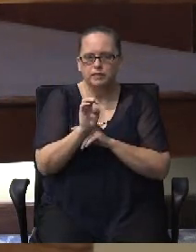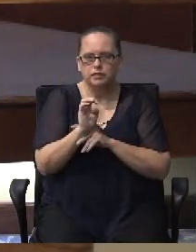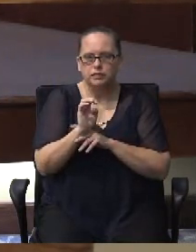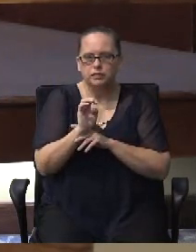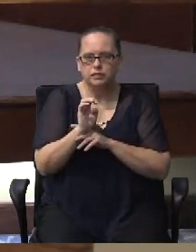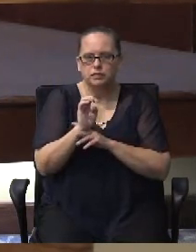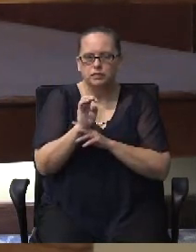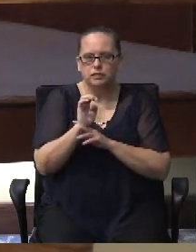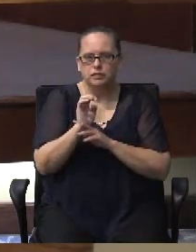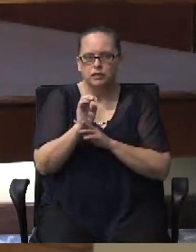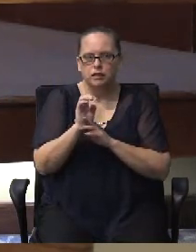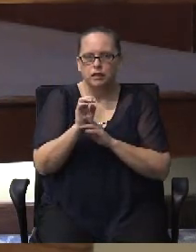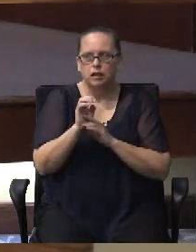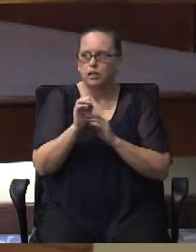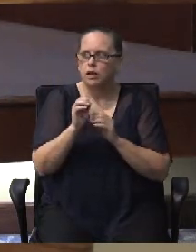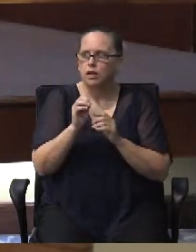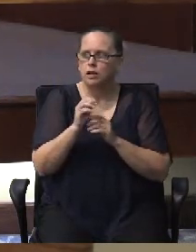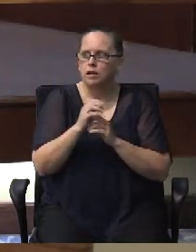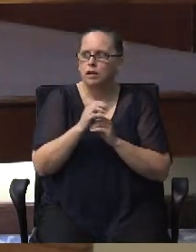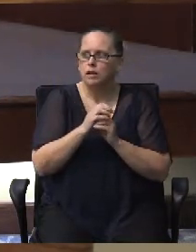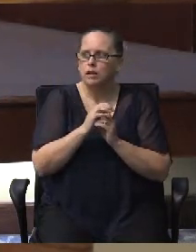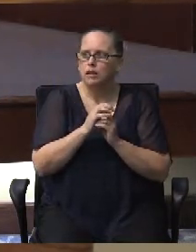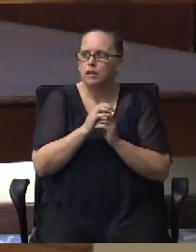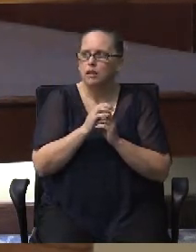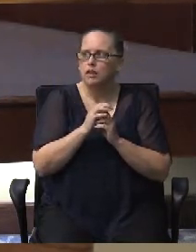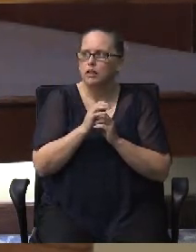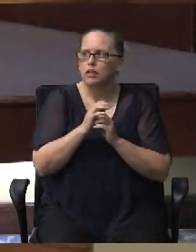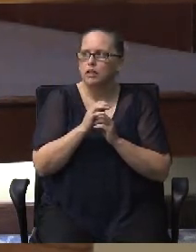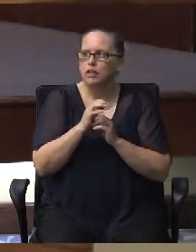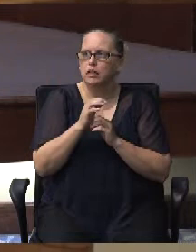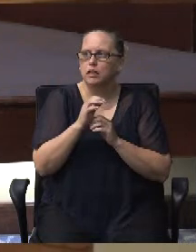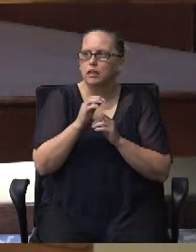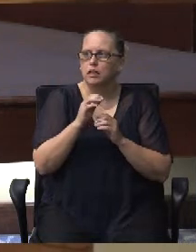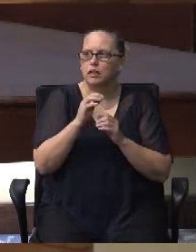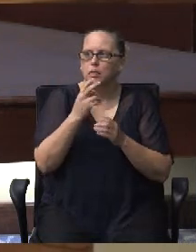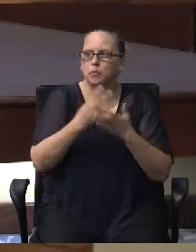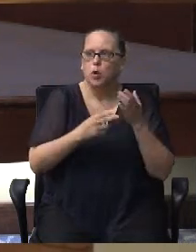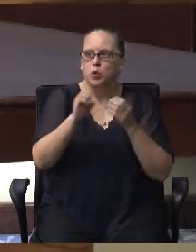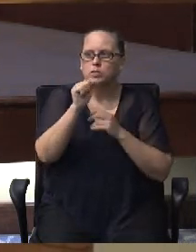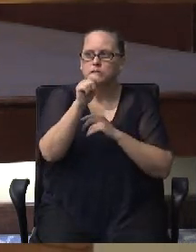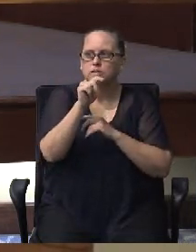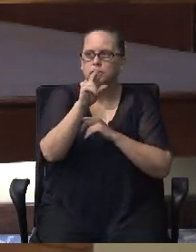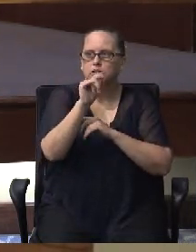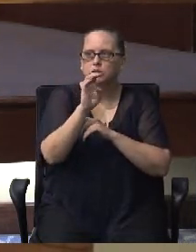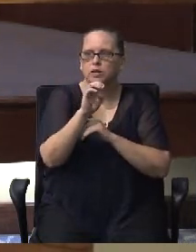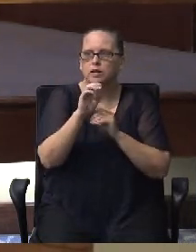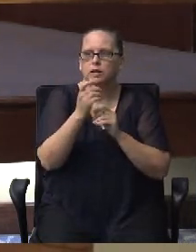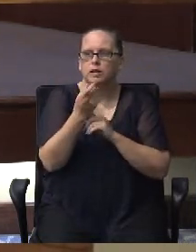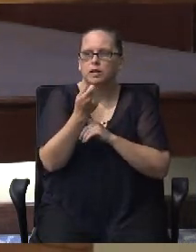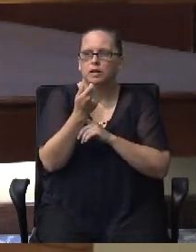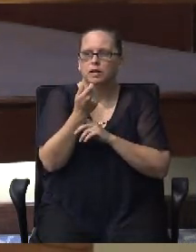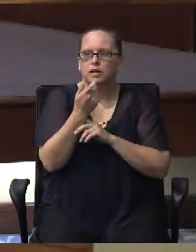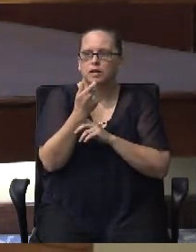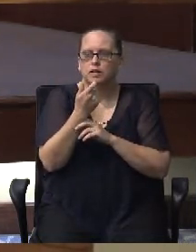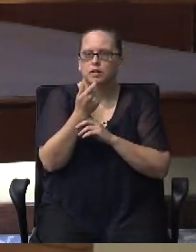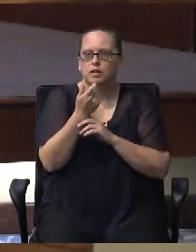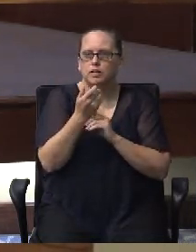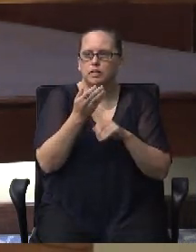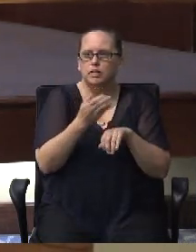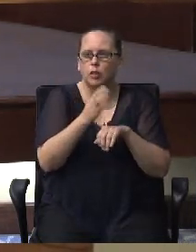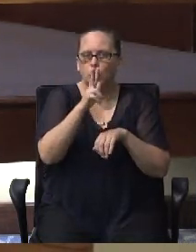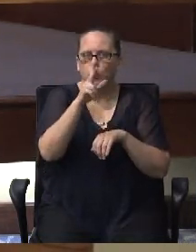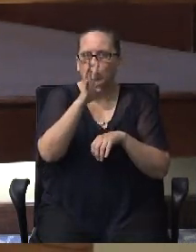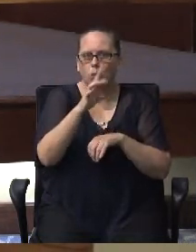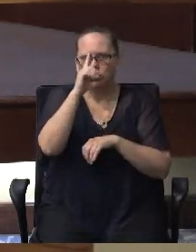officers as part of the COPS grant application and 3 new firefighters. The proposed tax rate is slightly under 76.75 cents